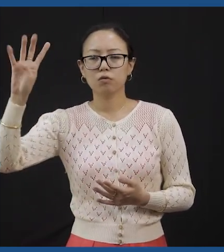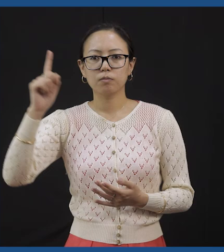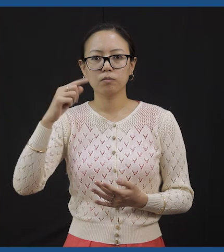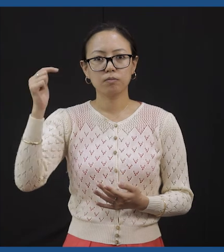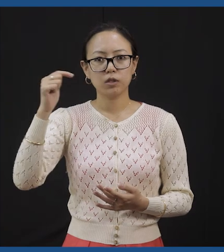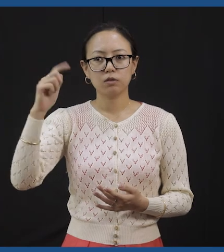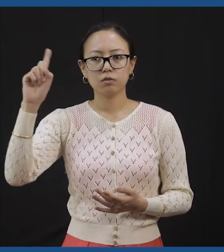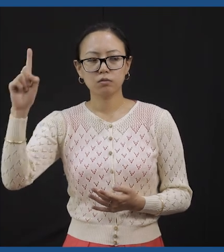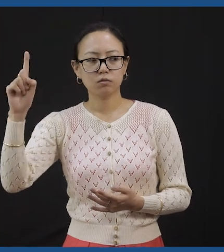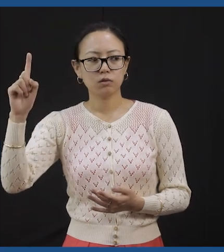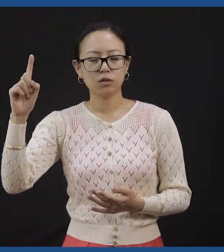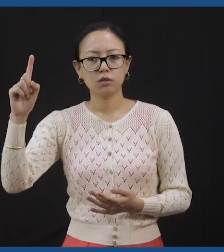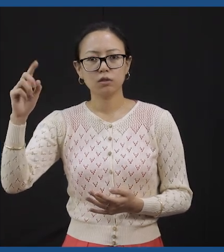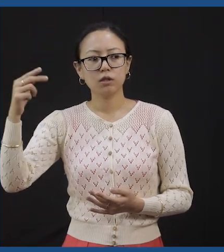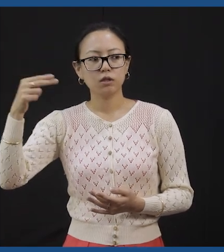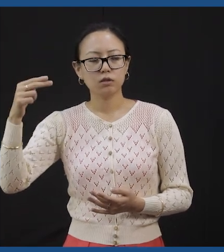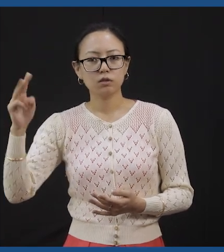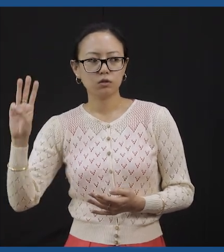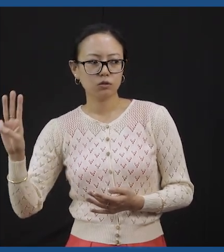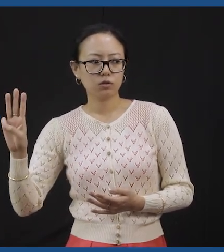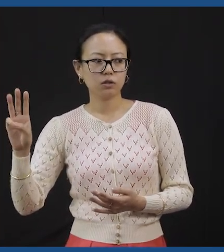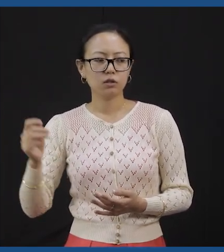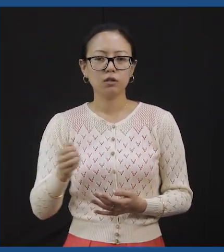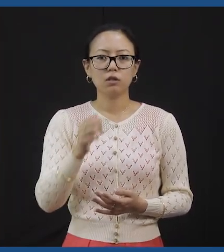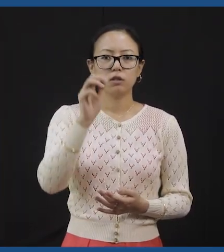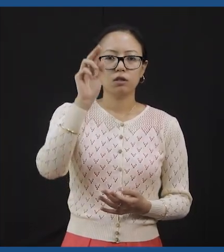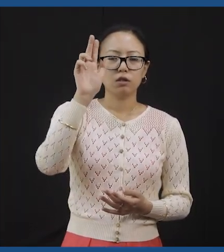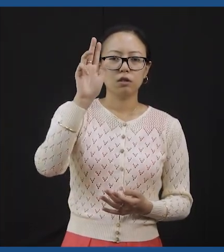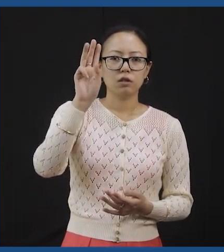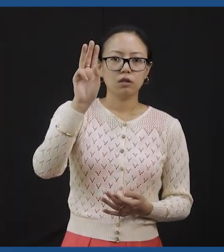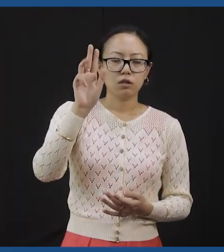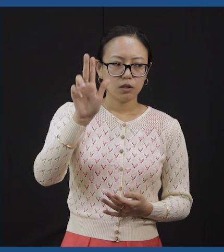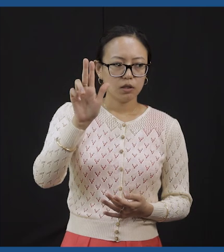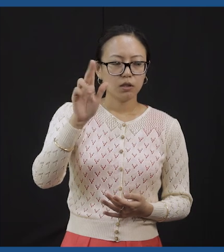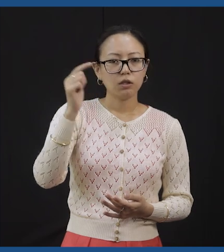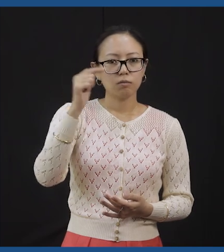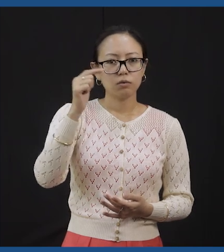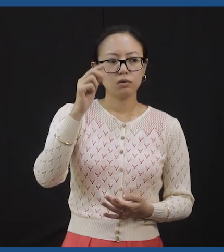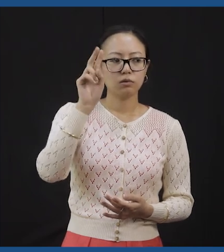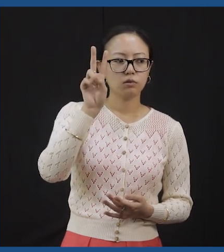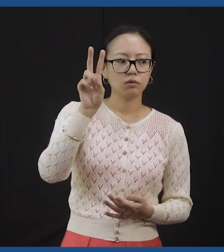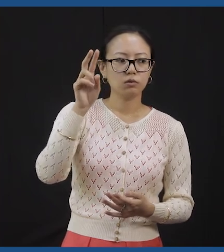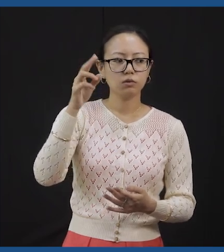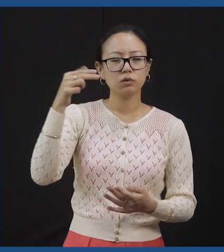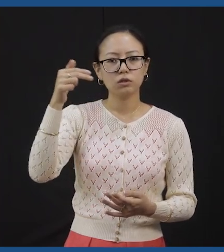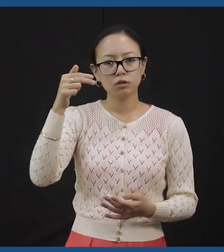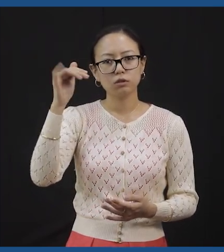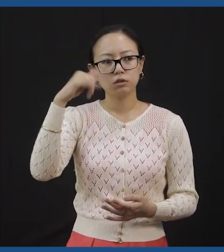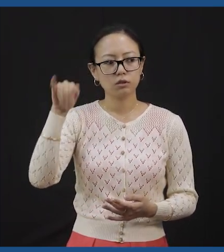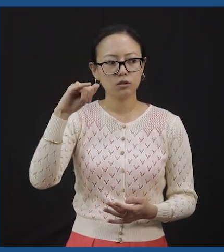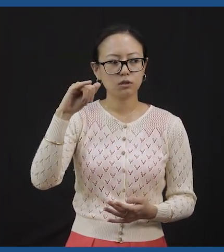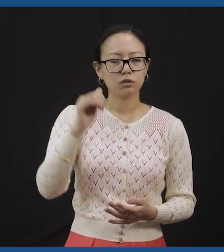Now, pay attention here. So the question asks us to subtract and then check our answers.